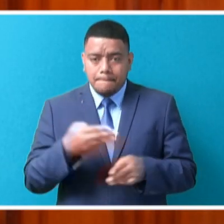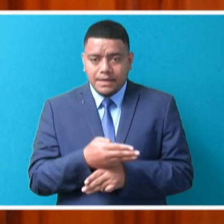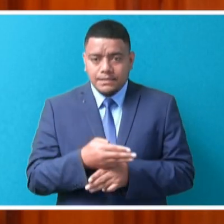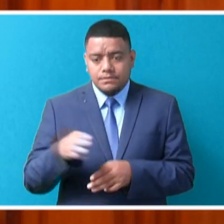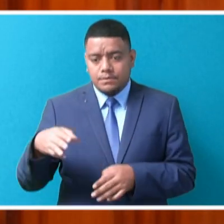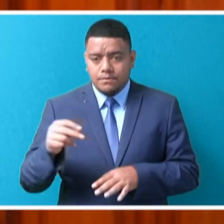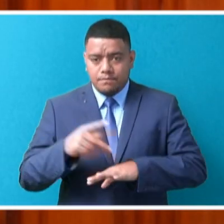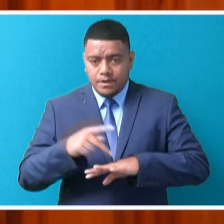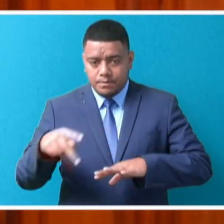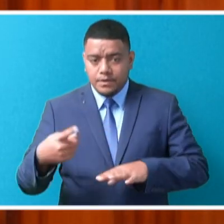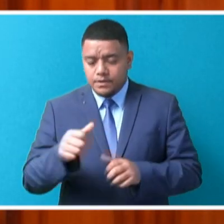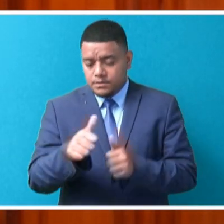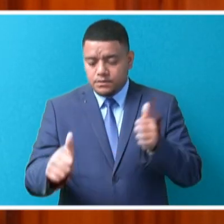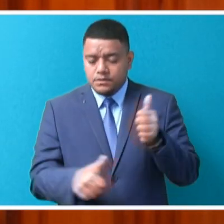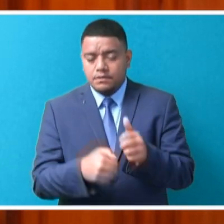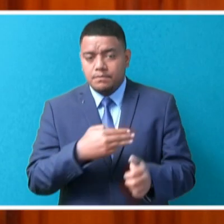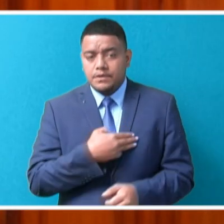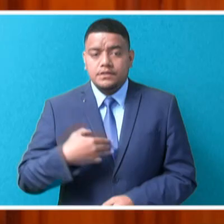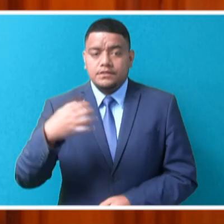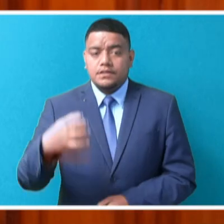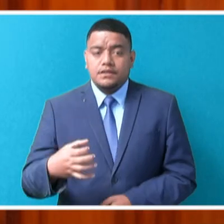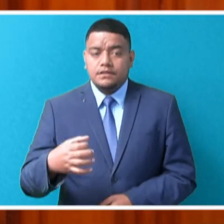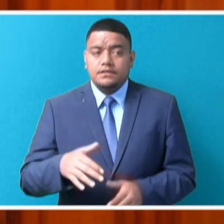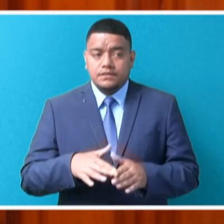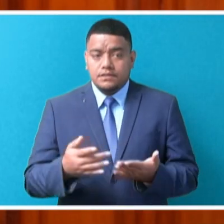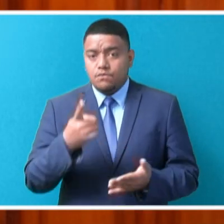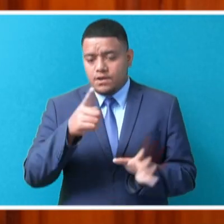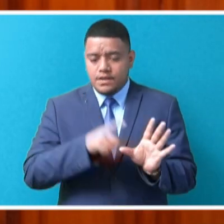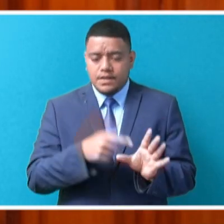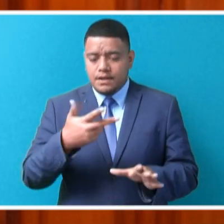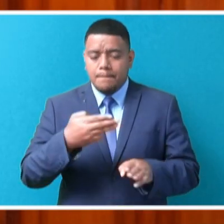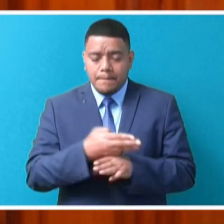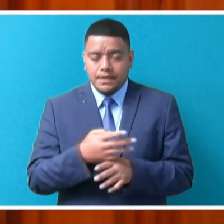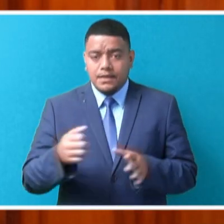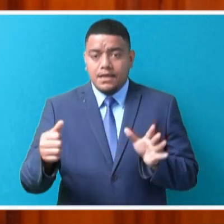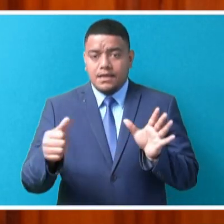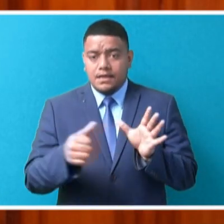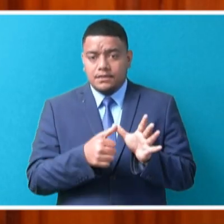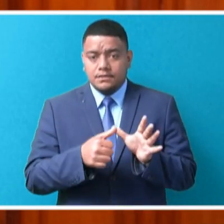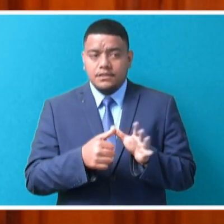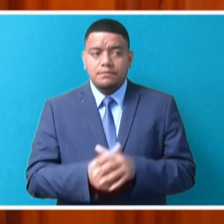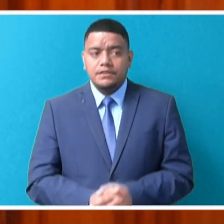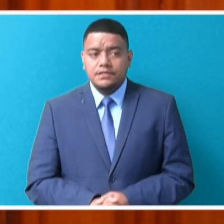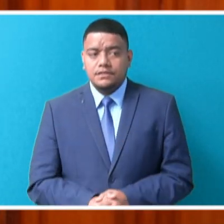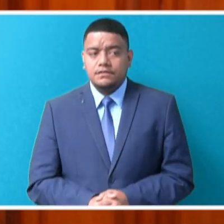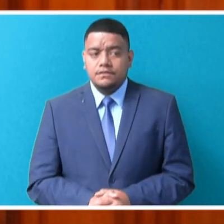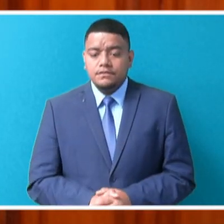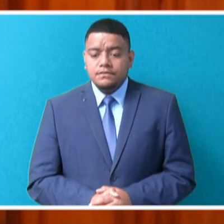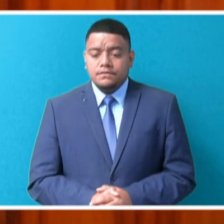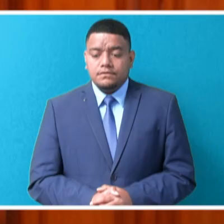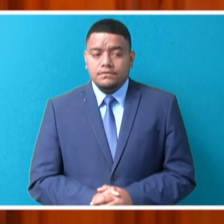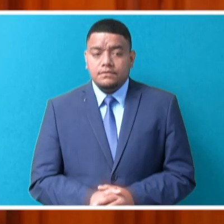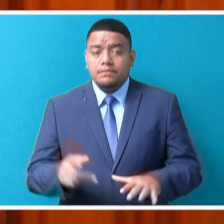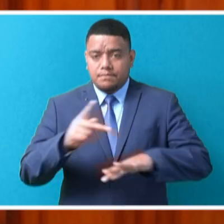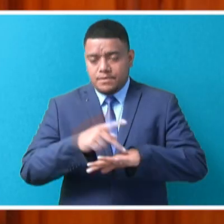Assistant Minister, and now serving for 1 year, 8 months as a Cabinet Minister. Honourable Speaker, as I look back,